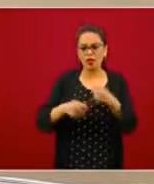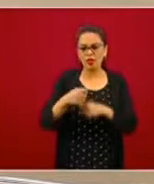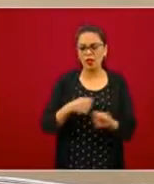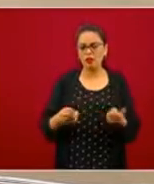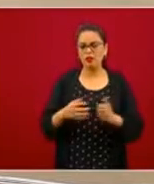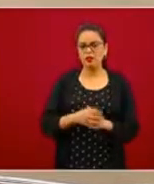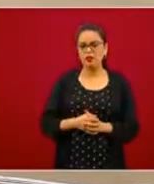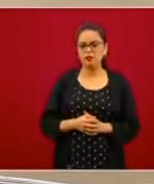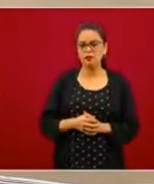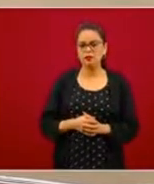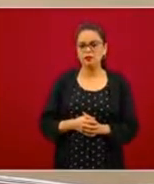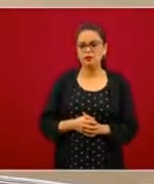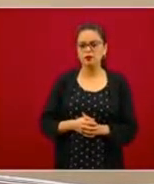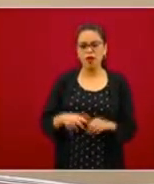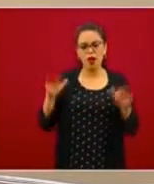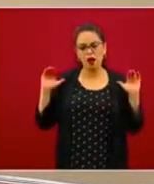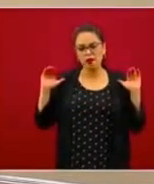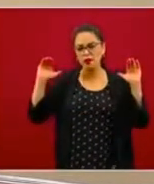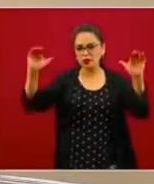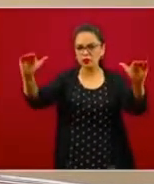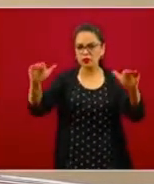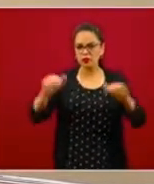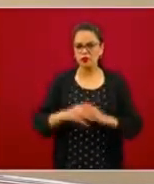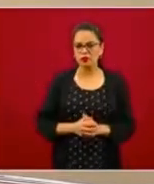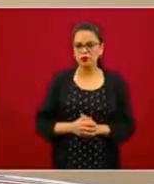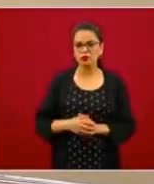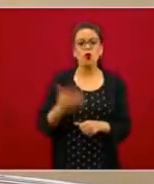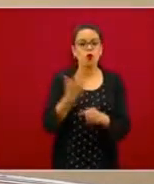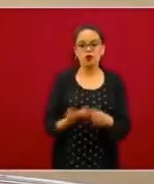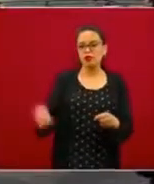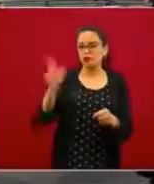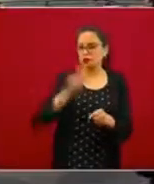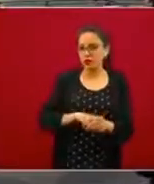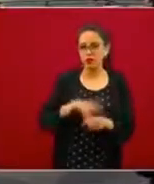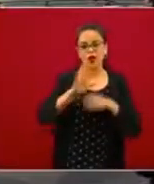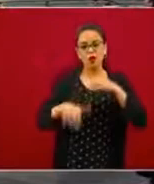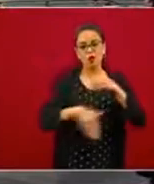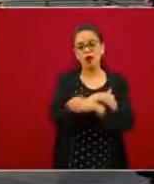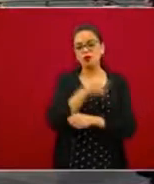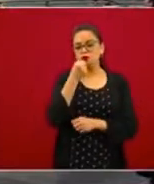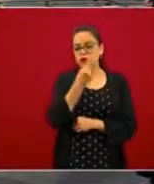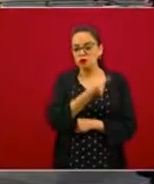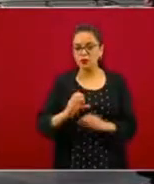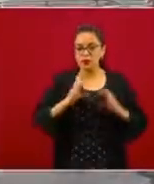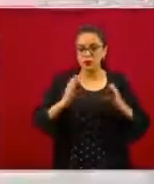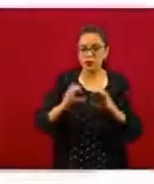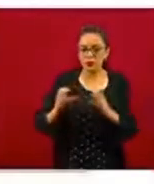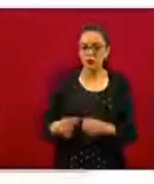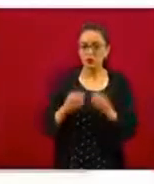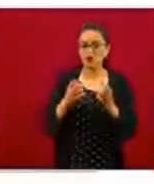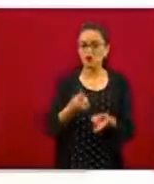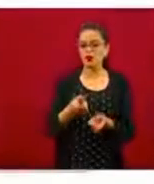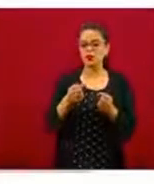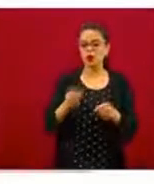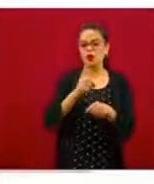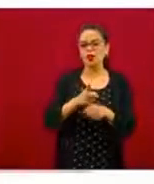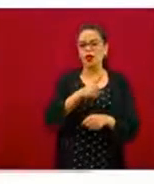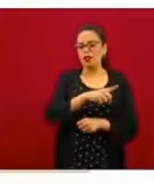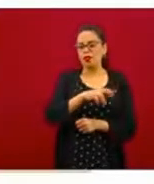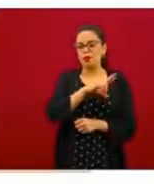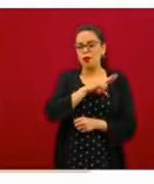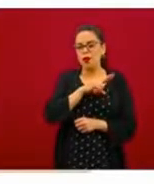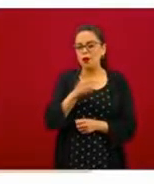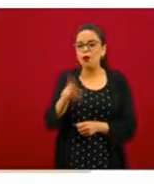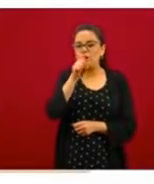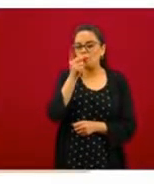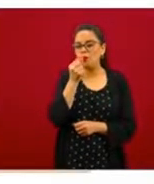autoservicios, la aviación, desde luego aviation, los of course, hospitales, las guarderías, hospitals, la seguridad daycare, privada, las private security, telecomunicaciones, ustedes, los medios